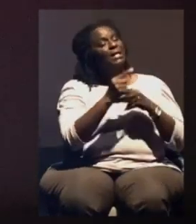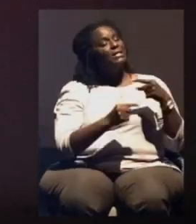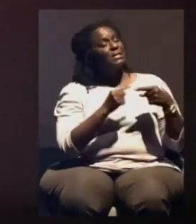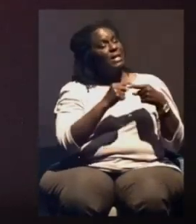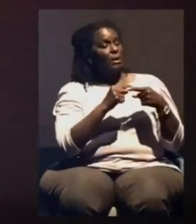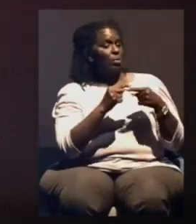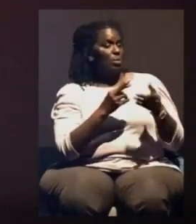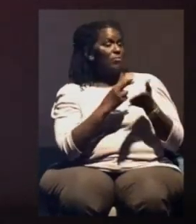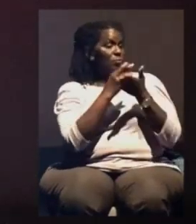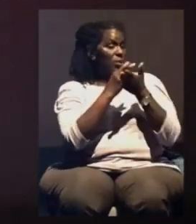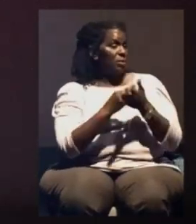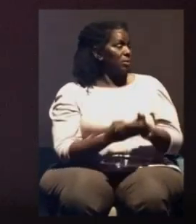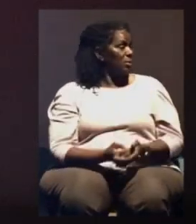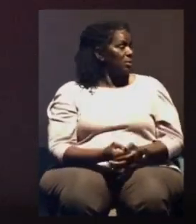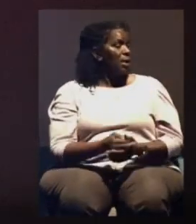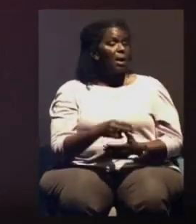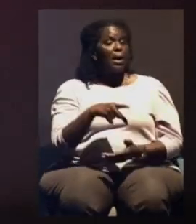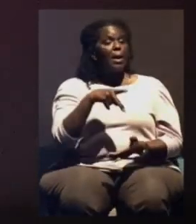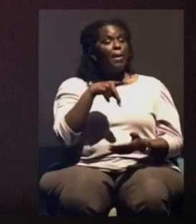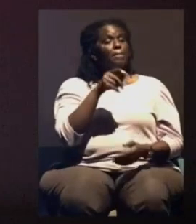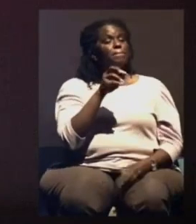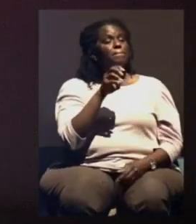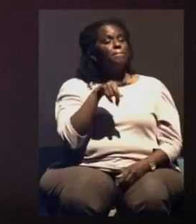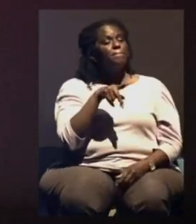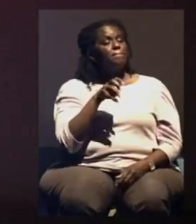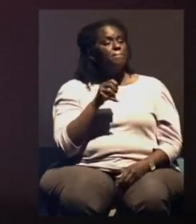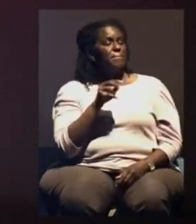rehab. Peter is now well.